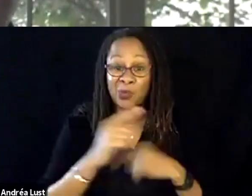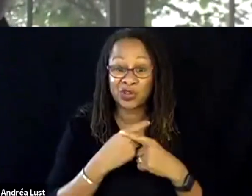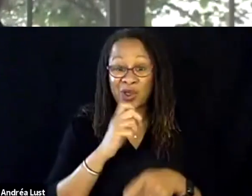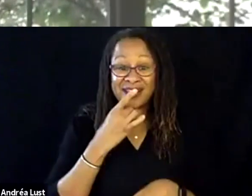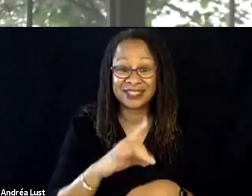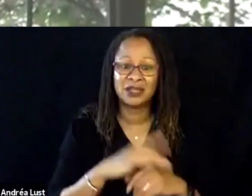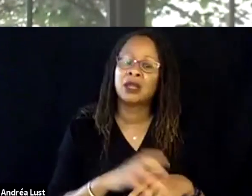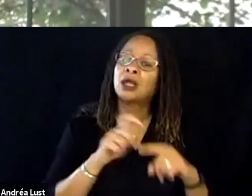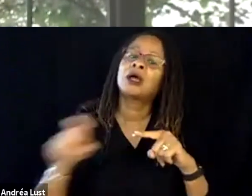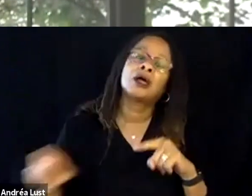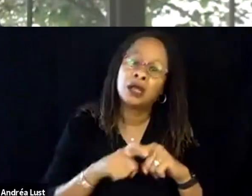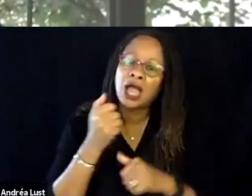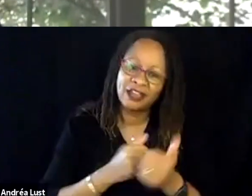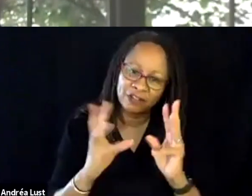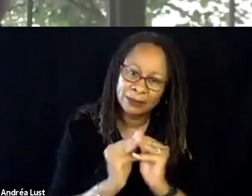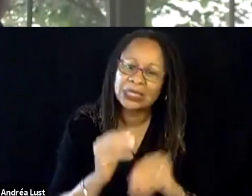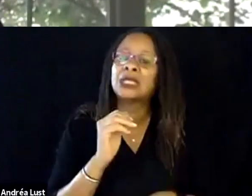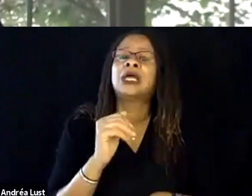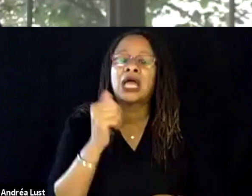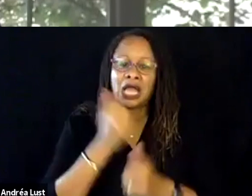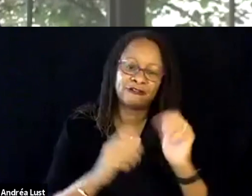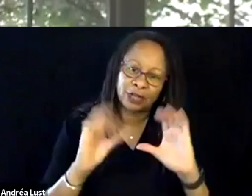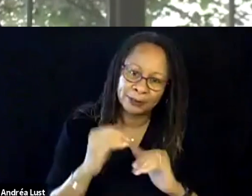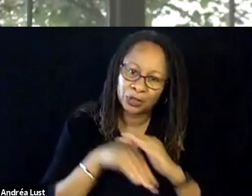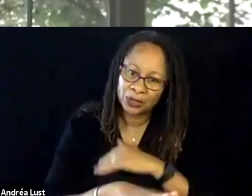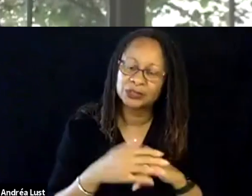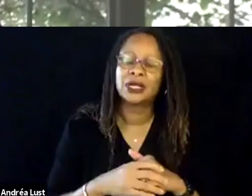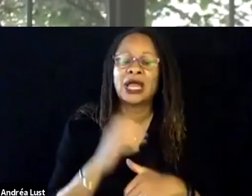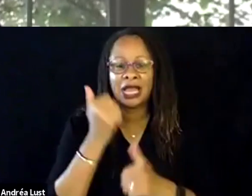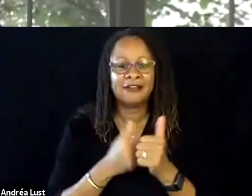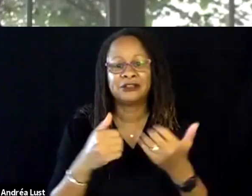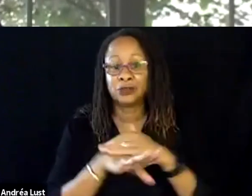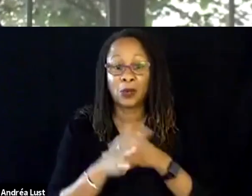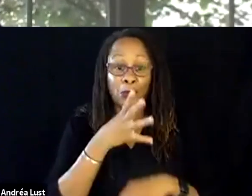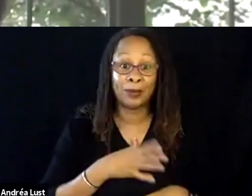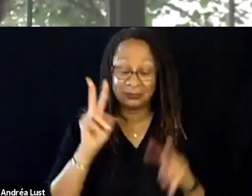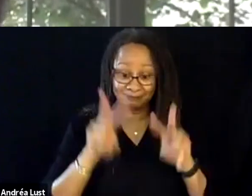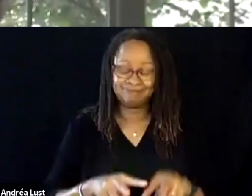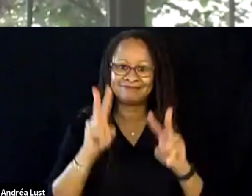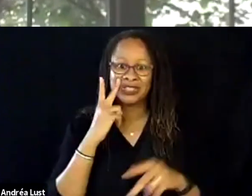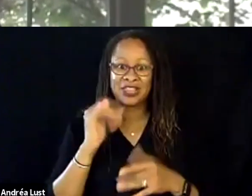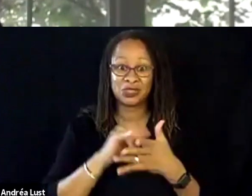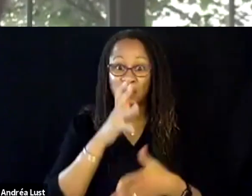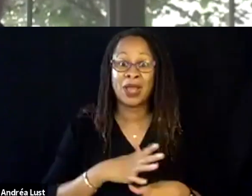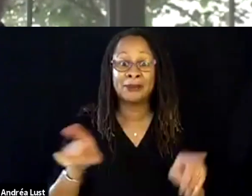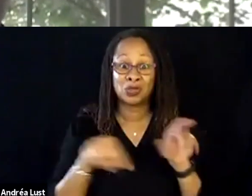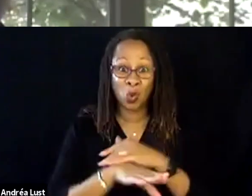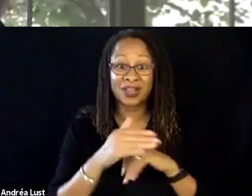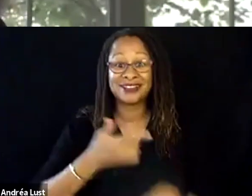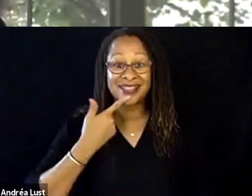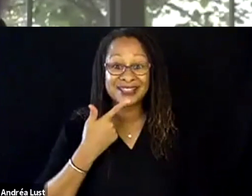out in every single meeting you walk into and every single company you walk into, right? If you walk in as a woman, people know you're a woman. But if you walk in as a lesbian, they may not